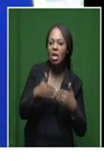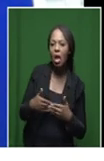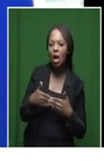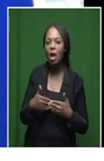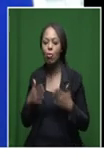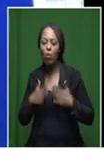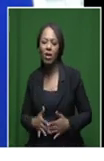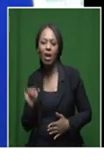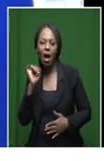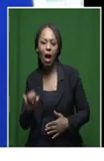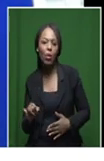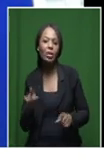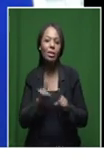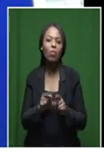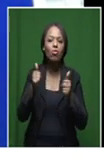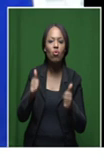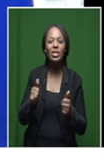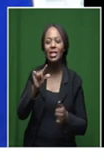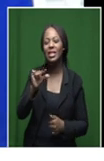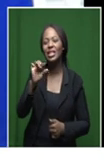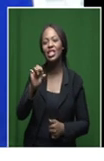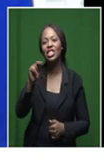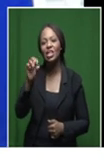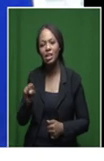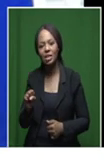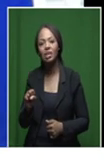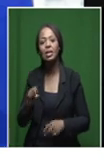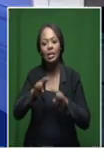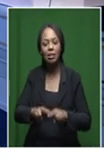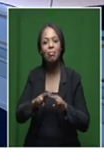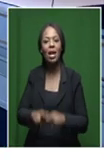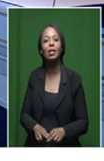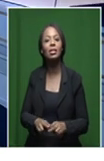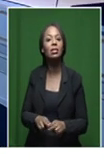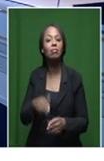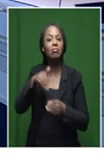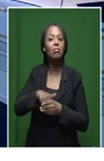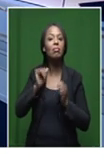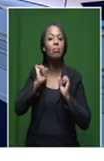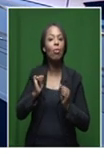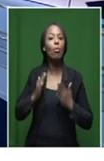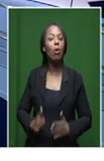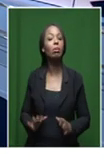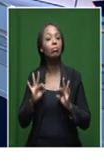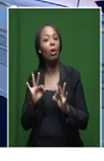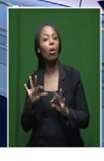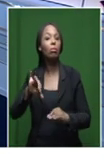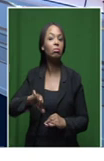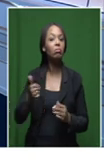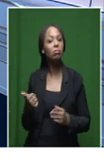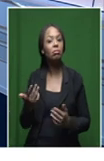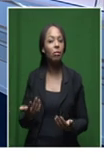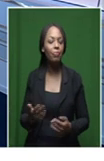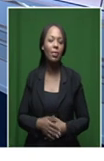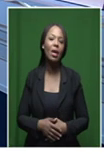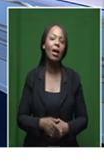whole host of environment and genetics. So what does then the discussion around metabolism come into play here and do? I mean, a